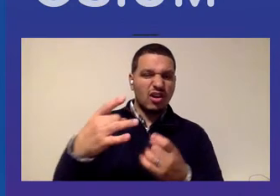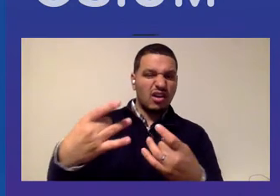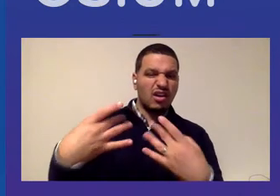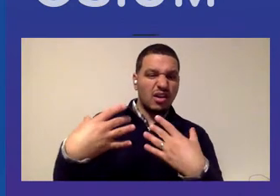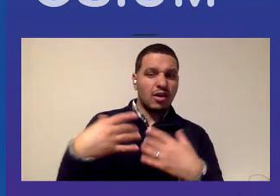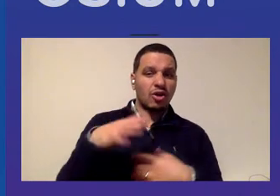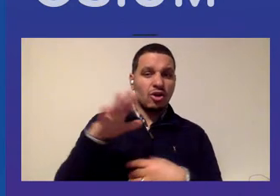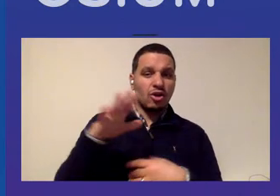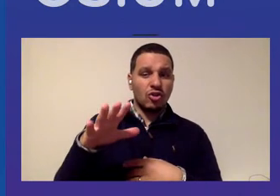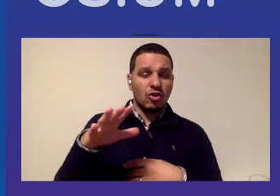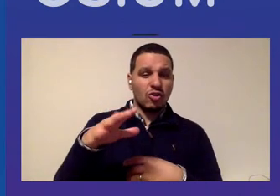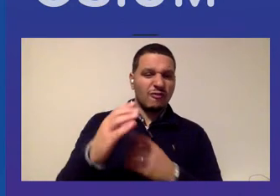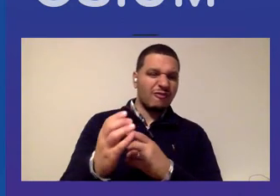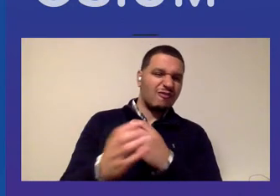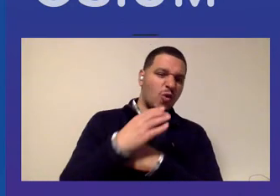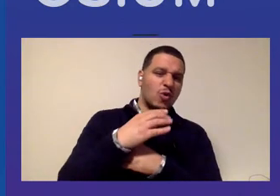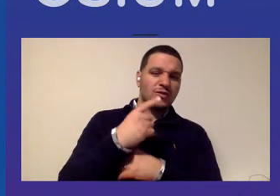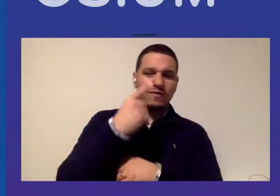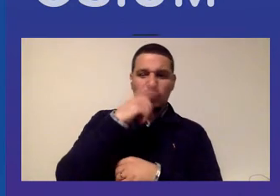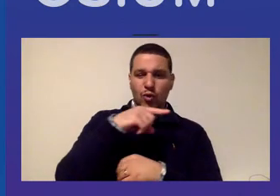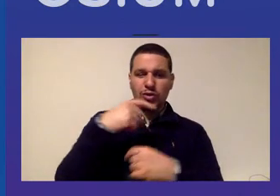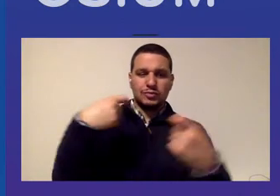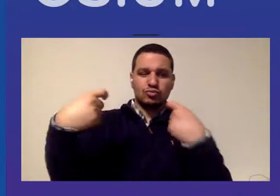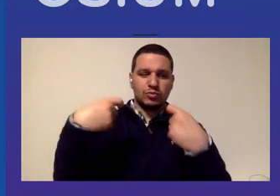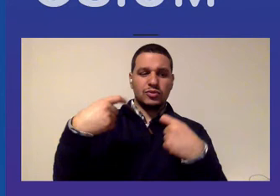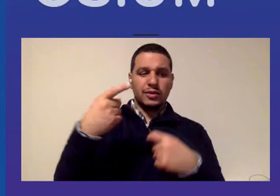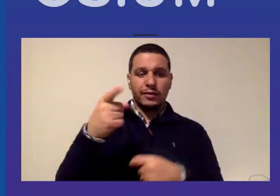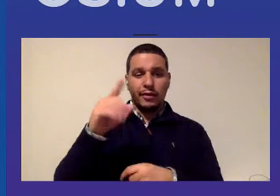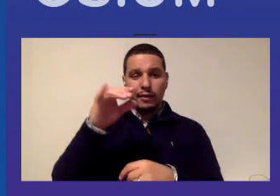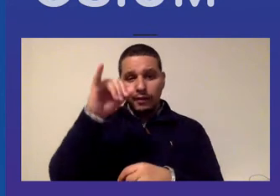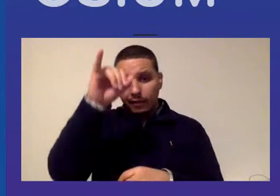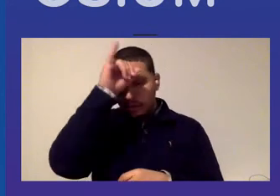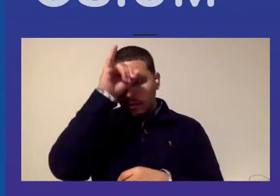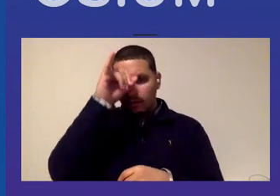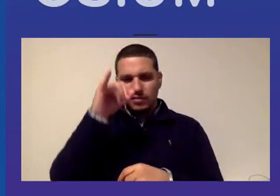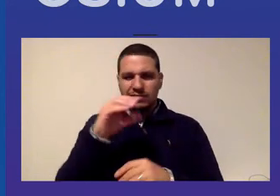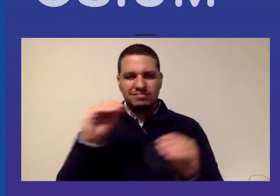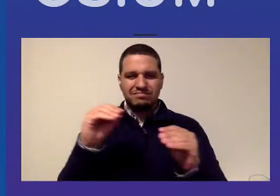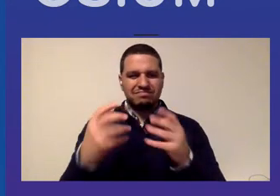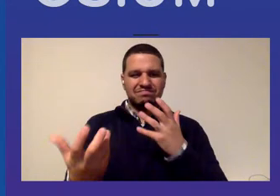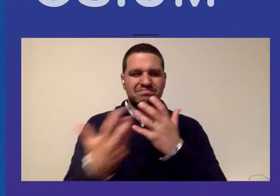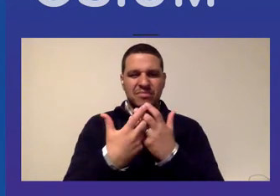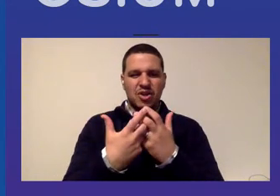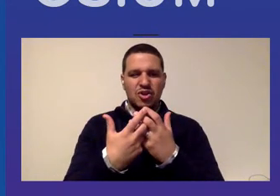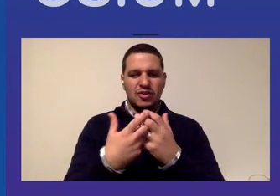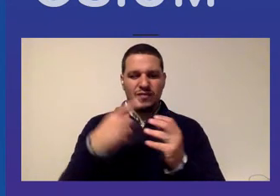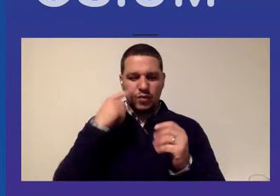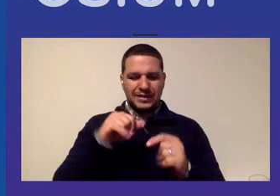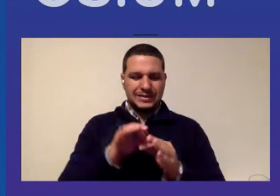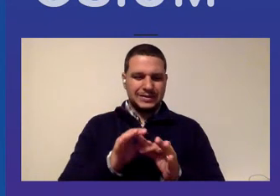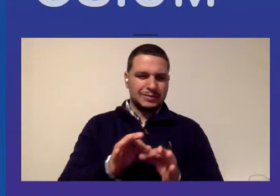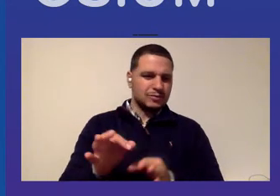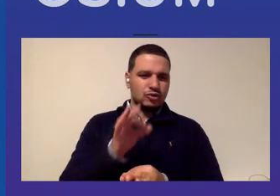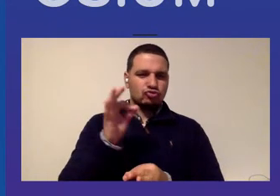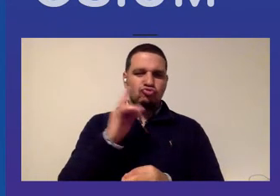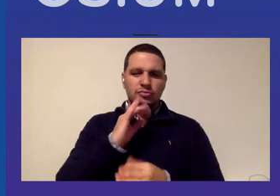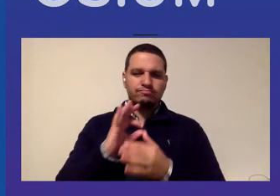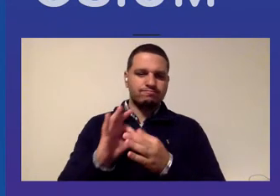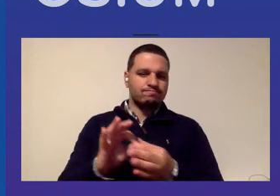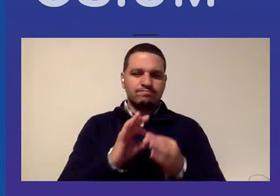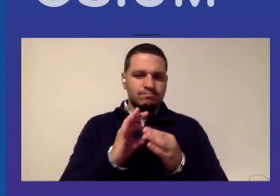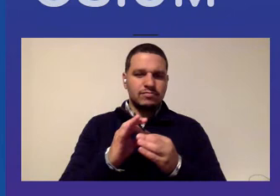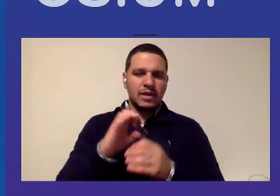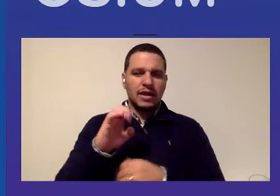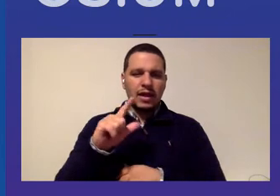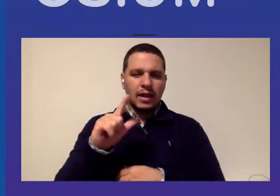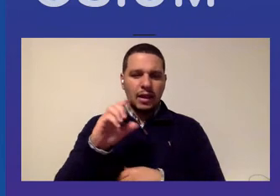false supremacy, their ignorance is ultimately no match for the spirits that bind us through elbow,